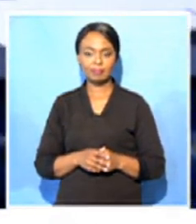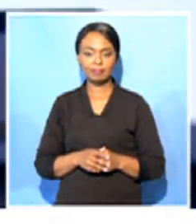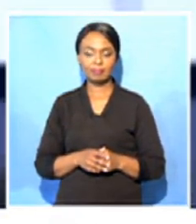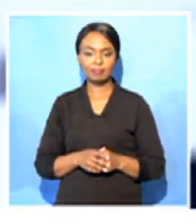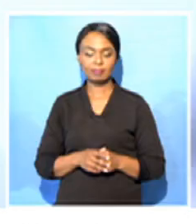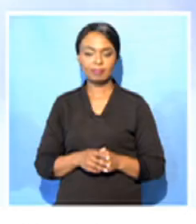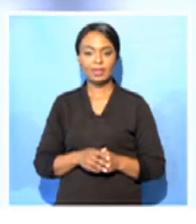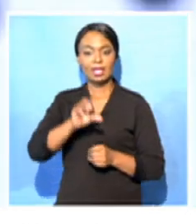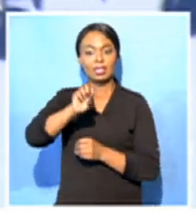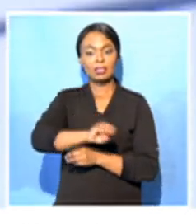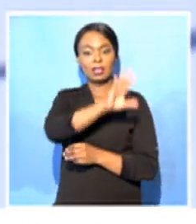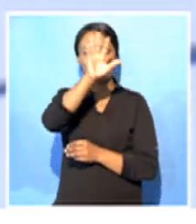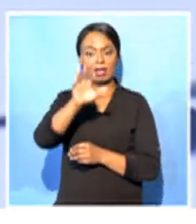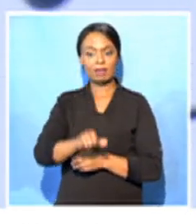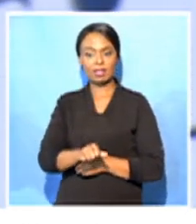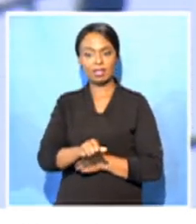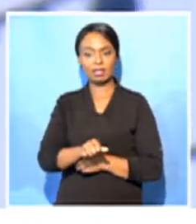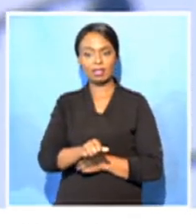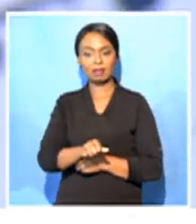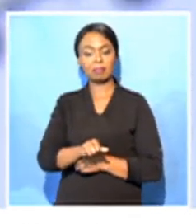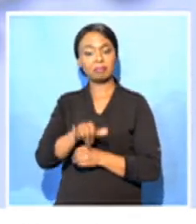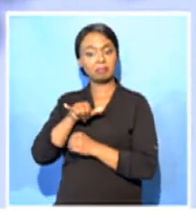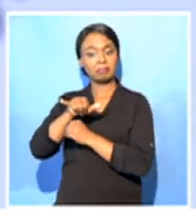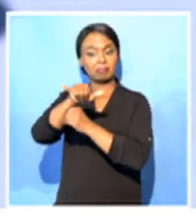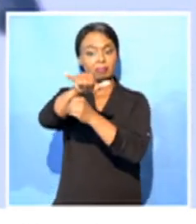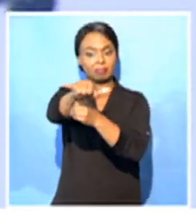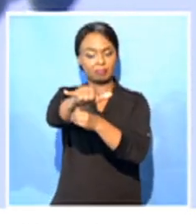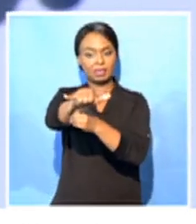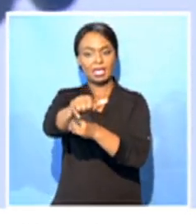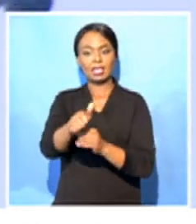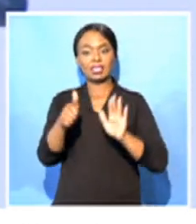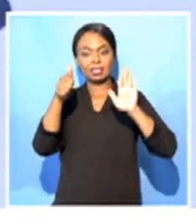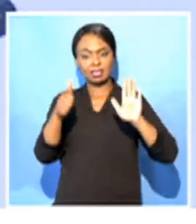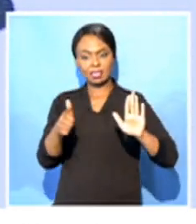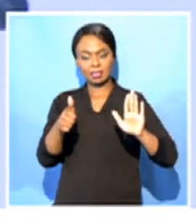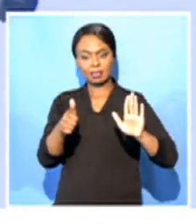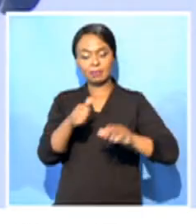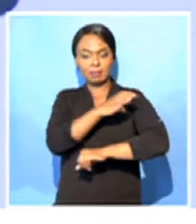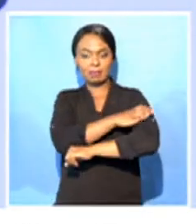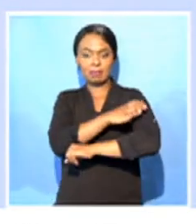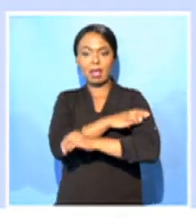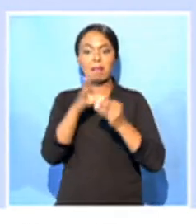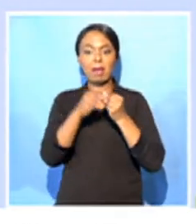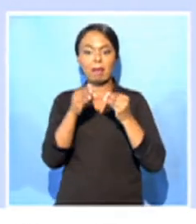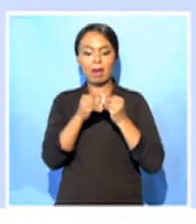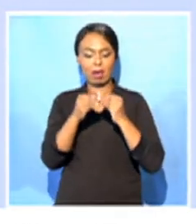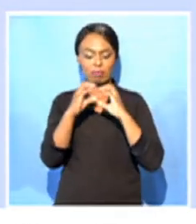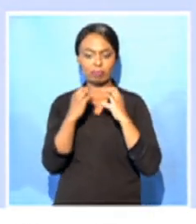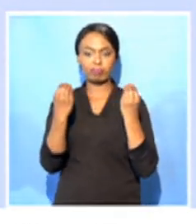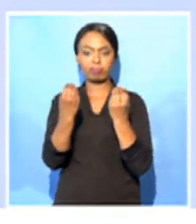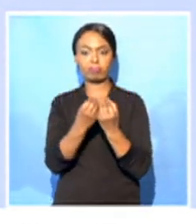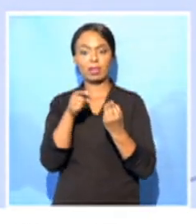In the South African Airways aircraft, the 6 cockpit crew members have amassed